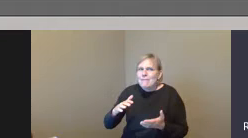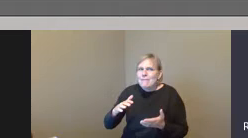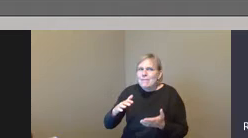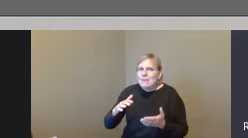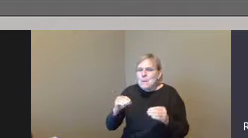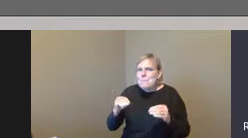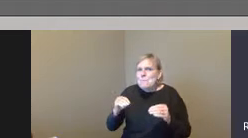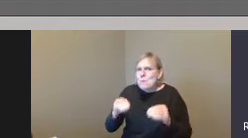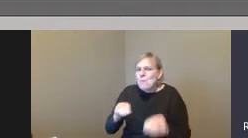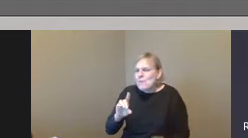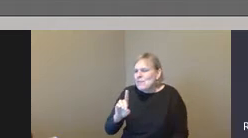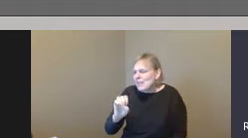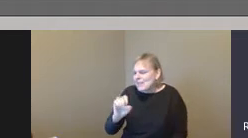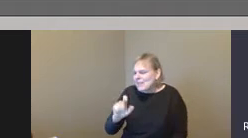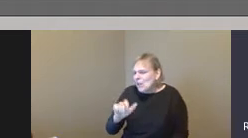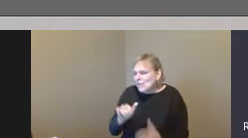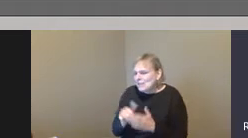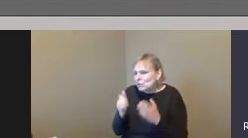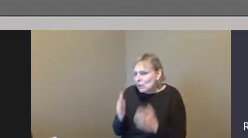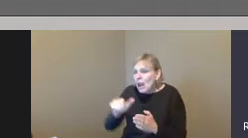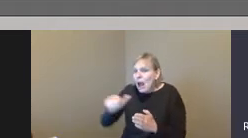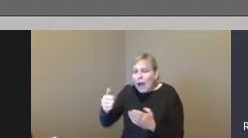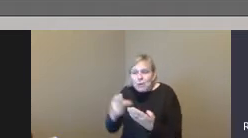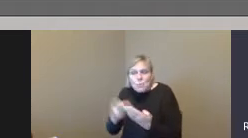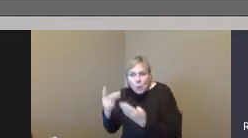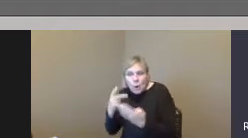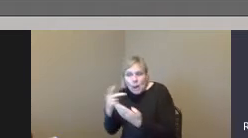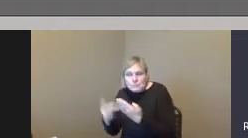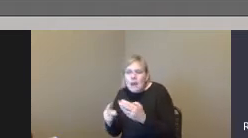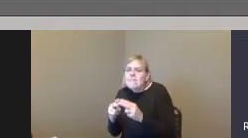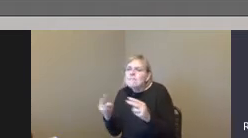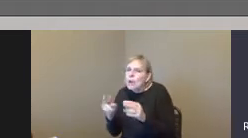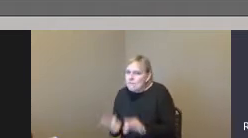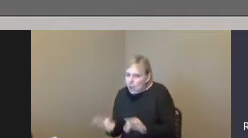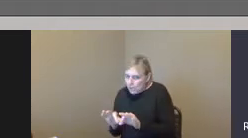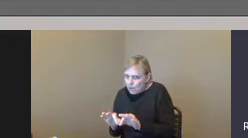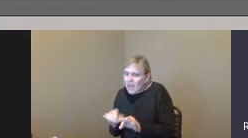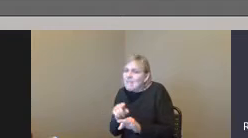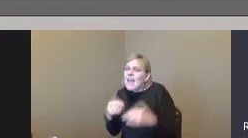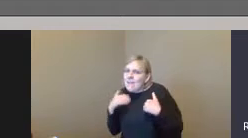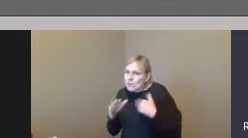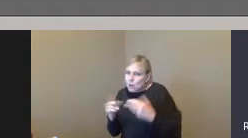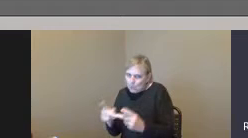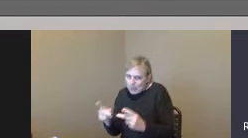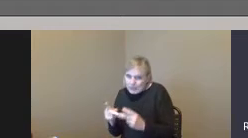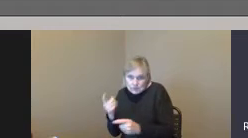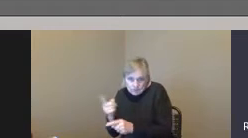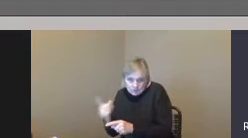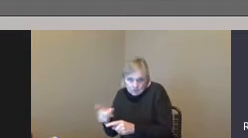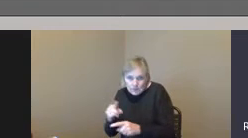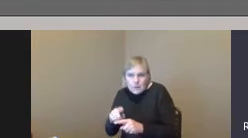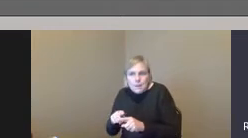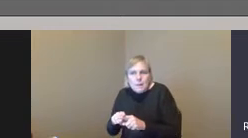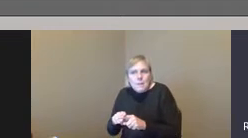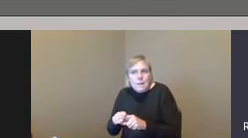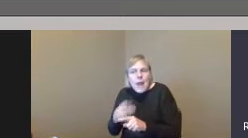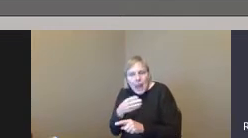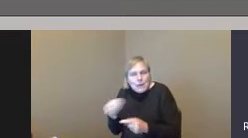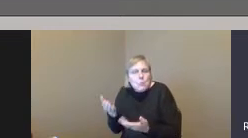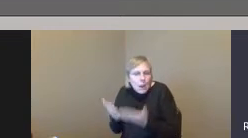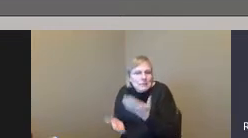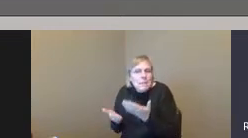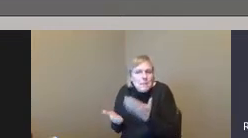needle in this direction, I think. And I think those other programs are very valuable and they have their place. And